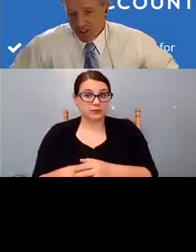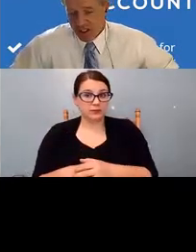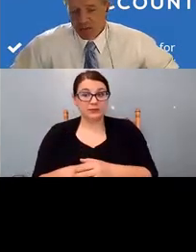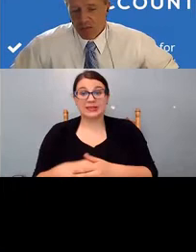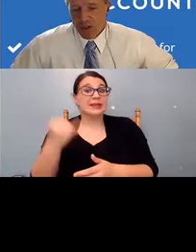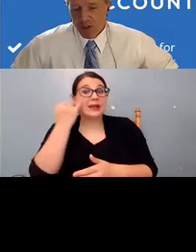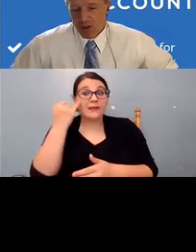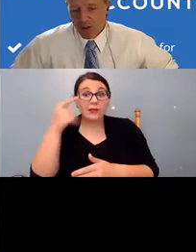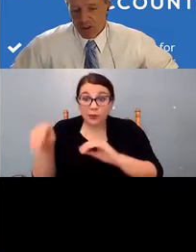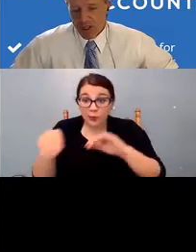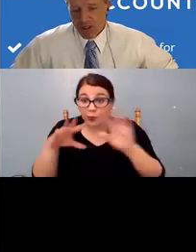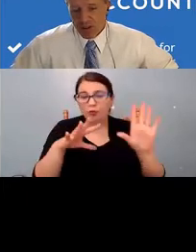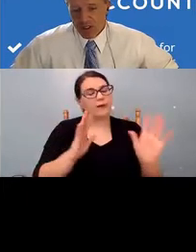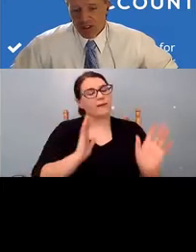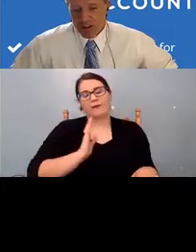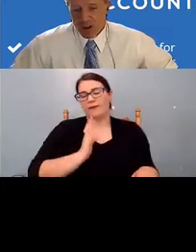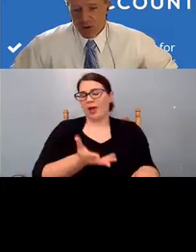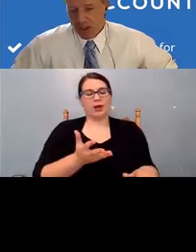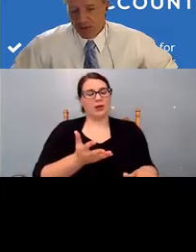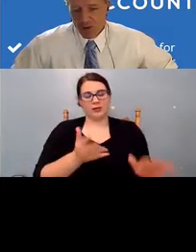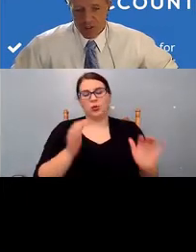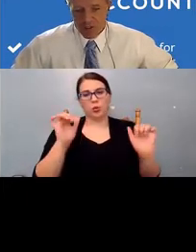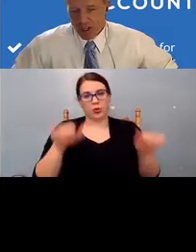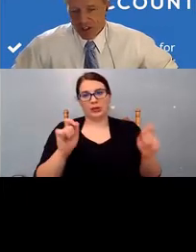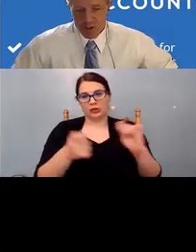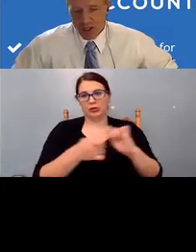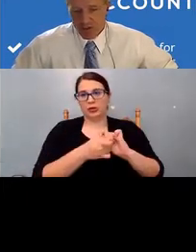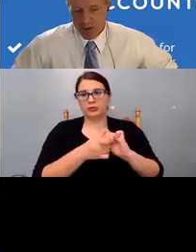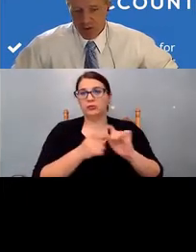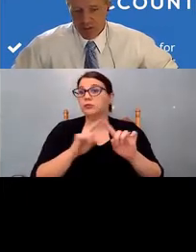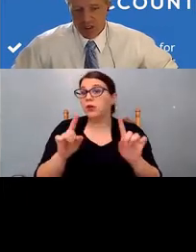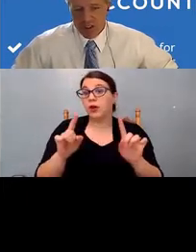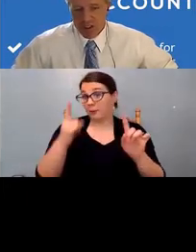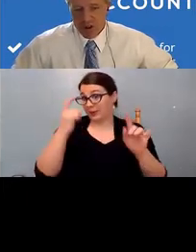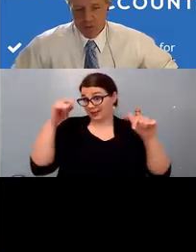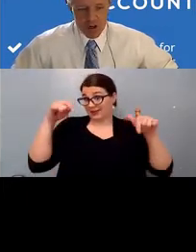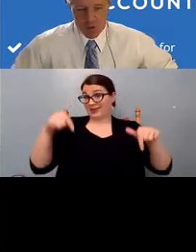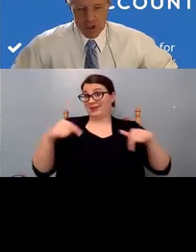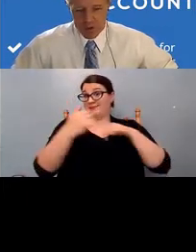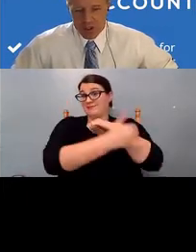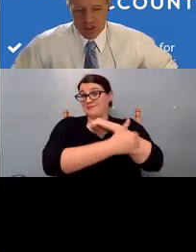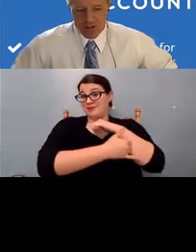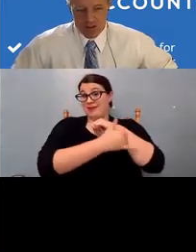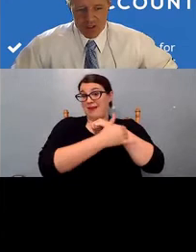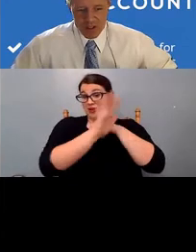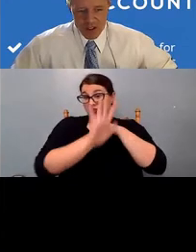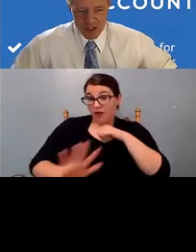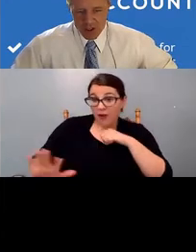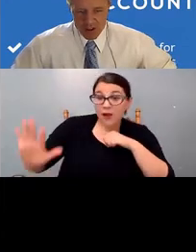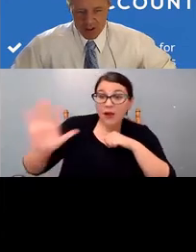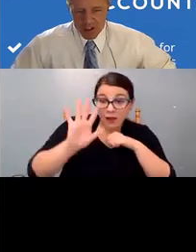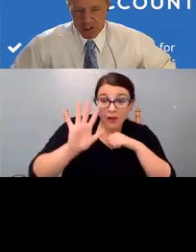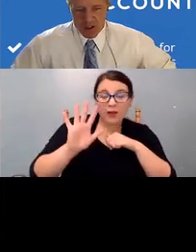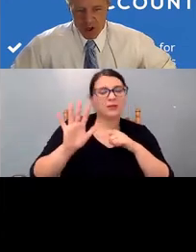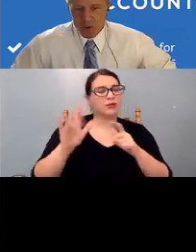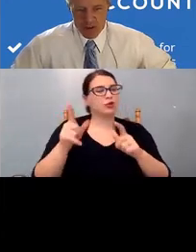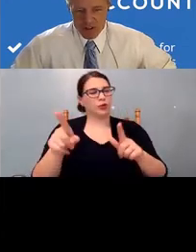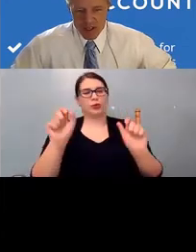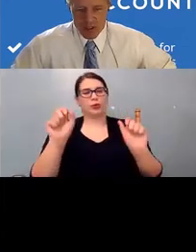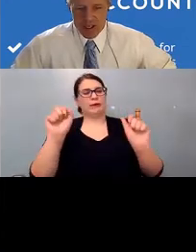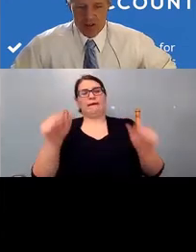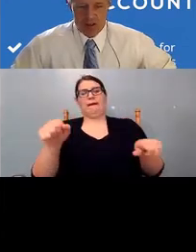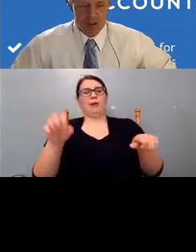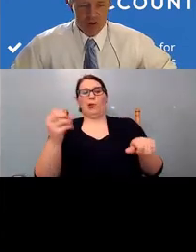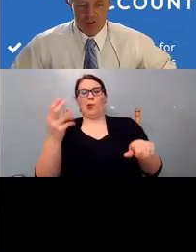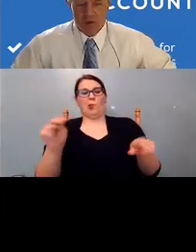out of state, but also understand that because our platform is a national platform, no matter where you live, you can still own the